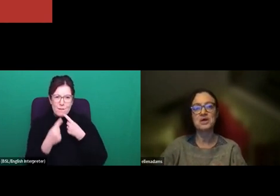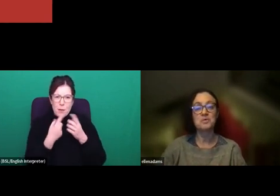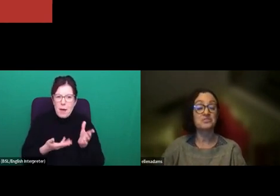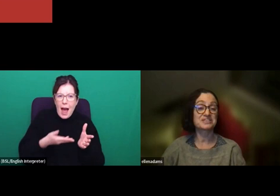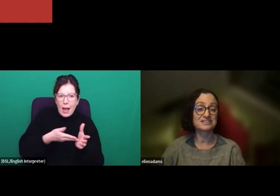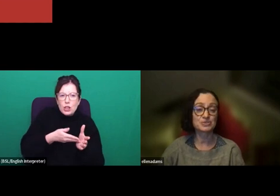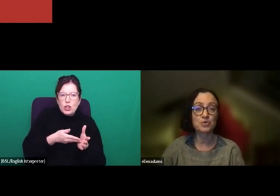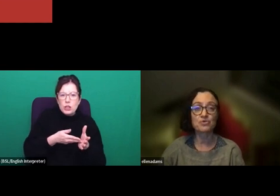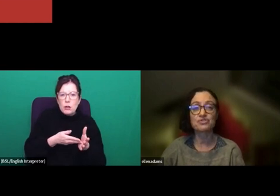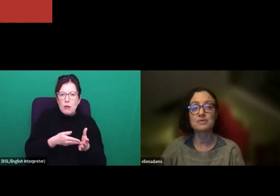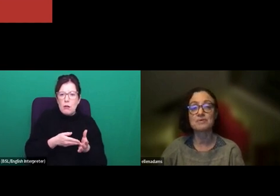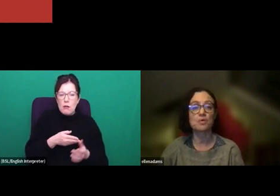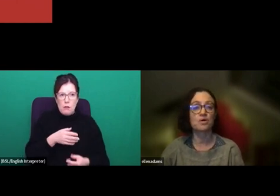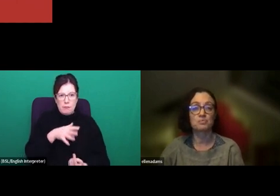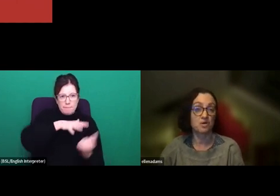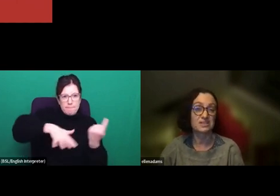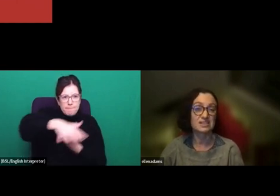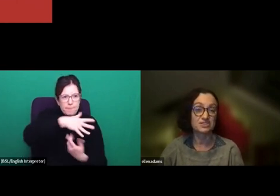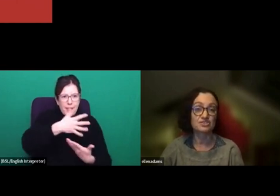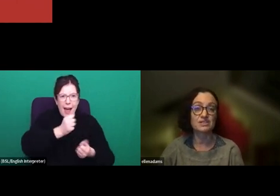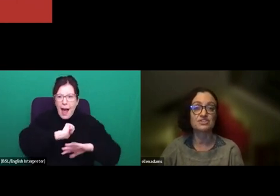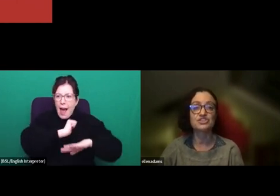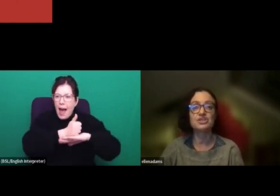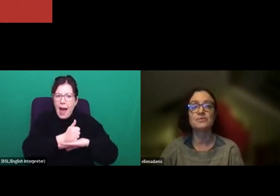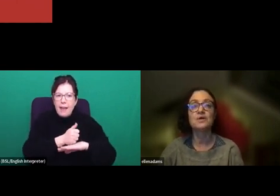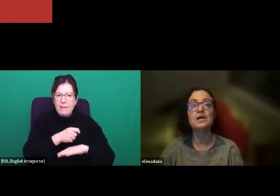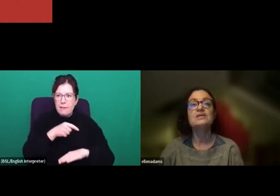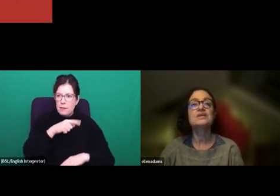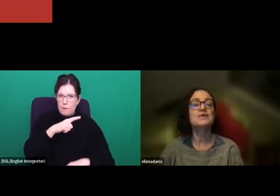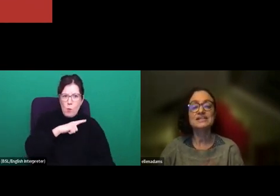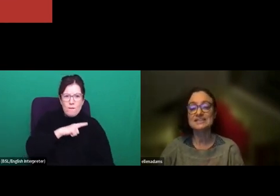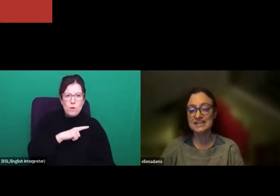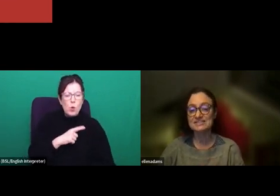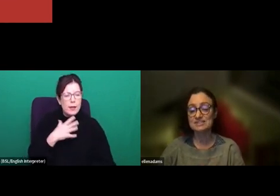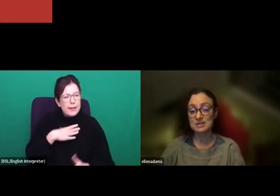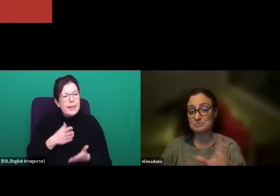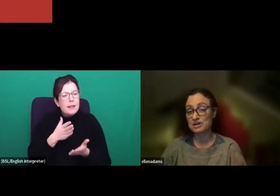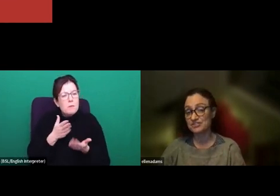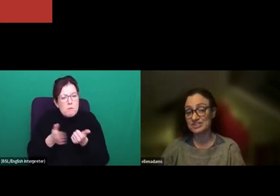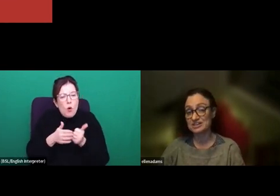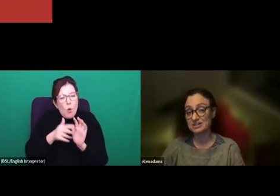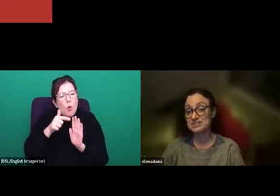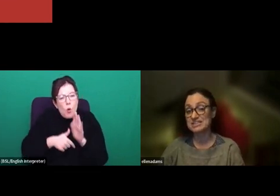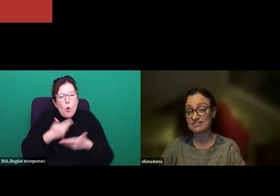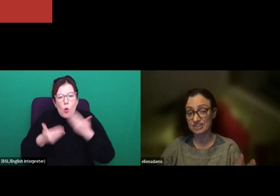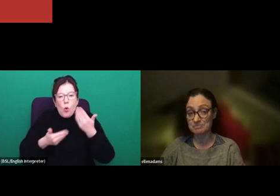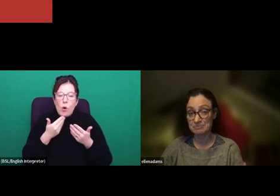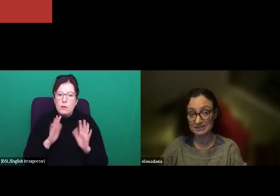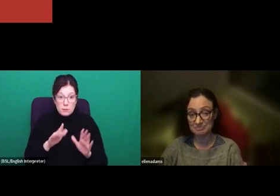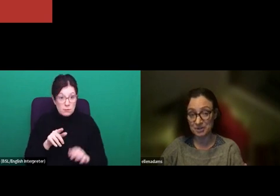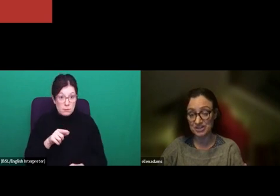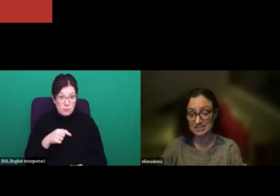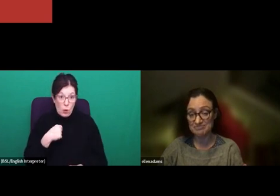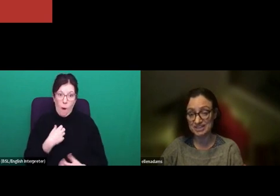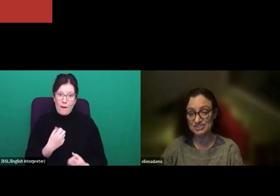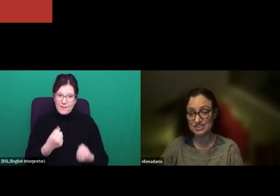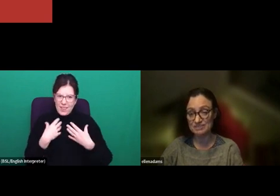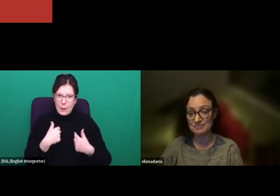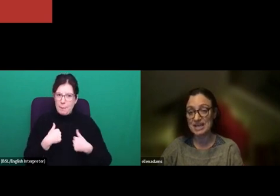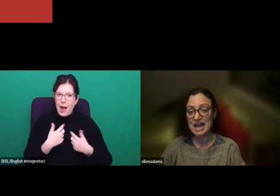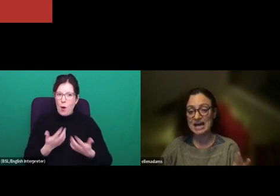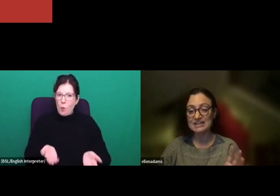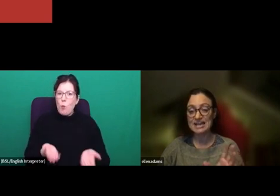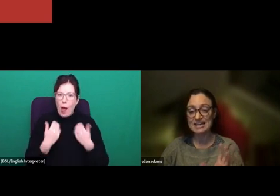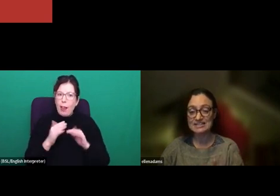know what's in store for them and what it's trying to do. So it's perfect time to get feedback on it,